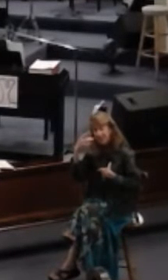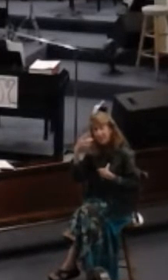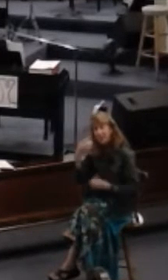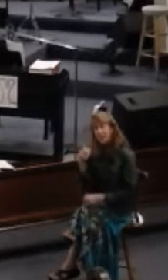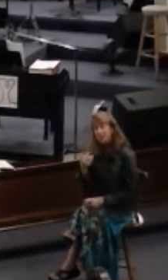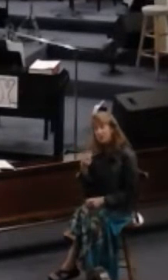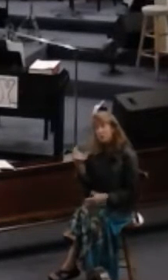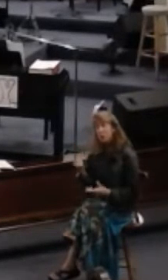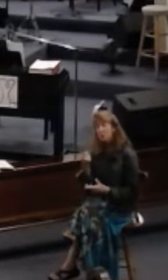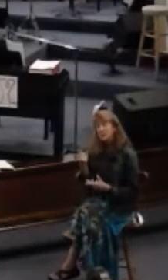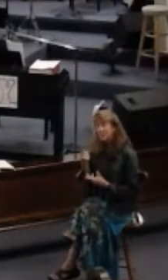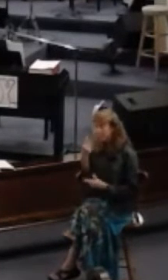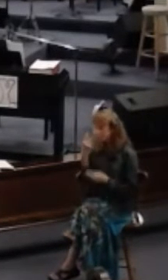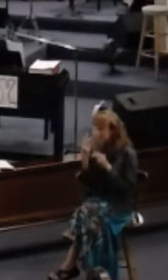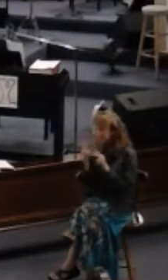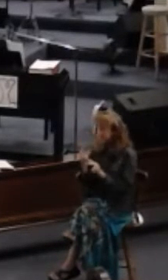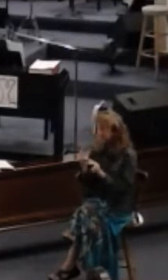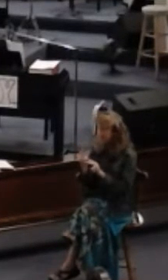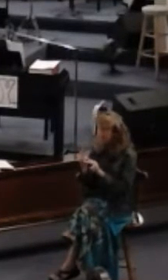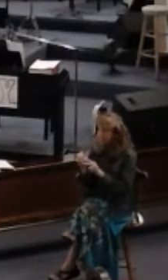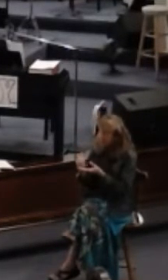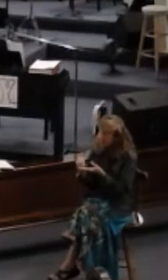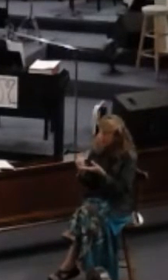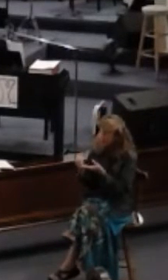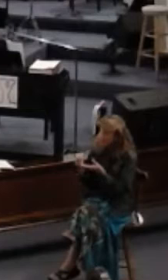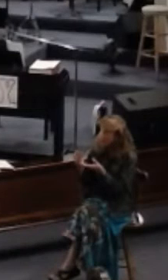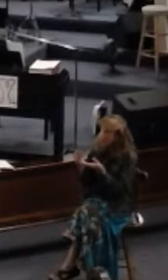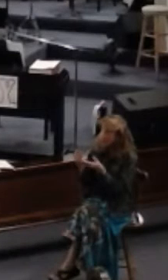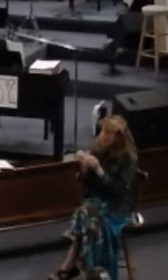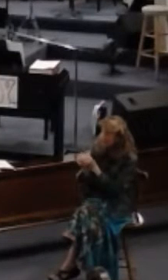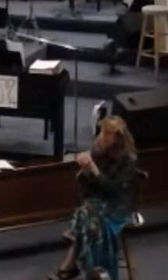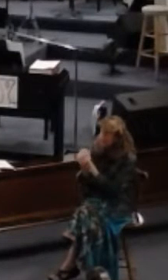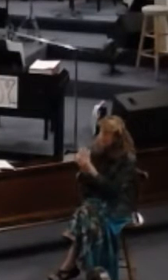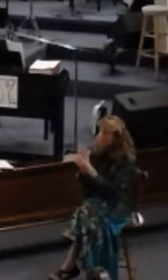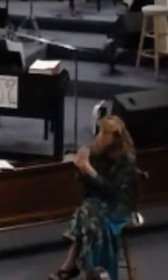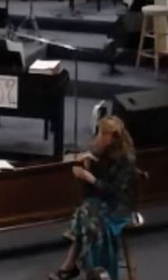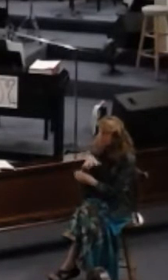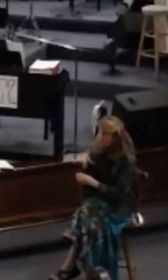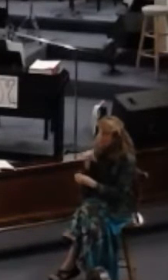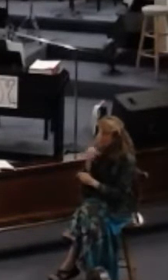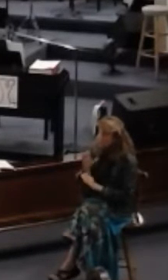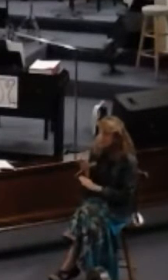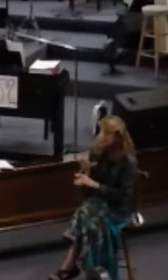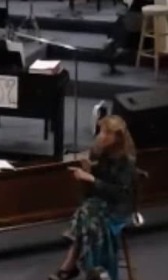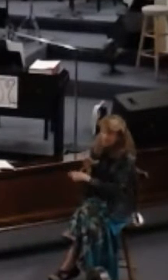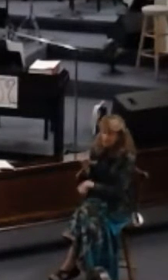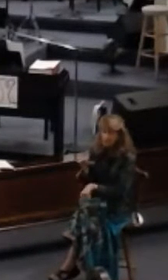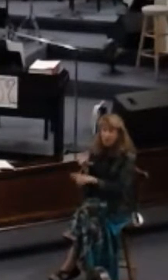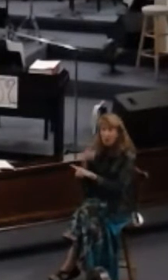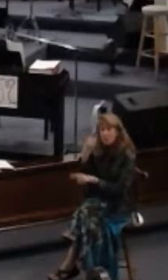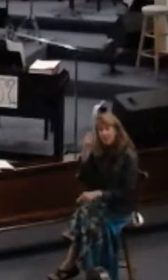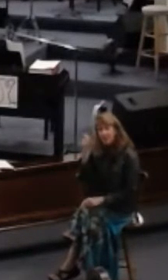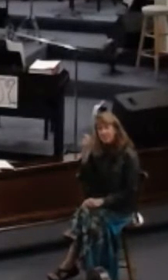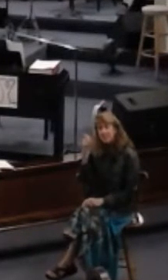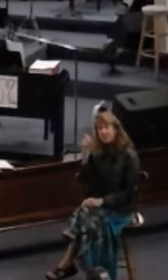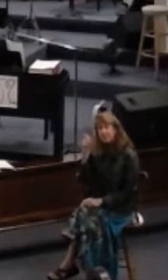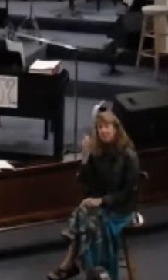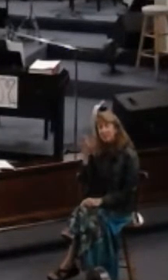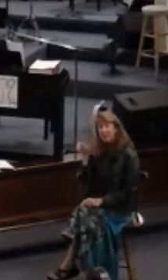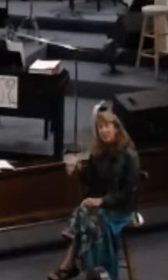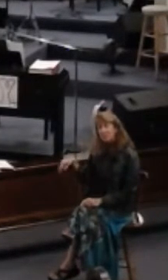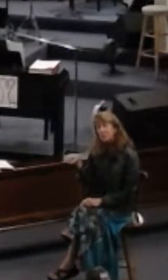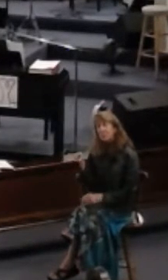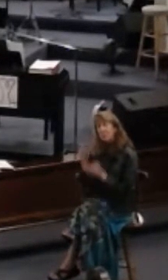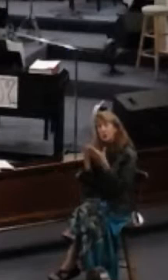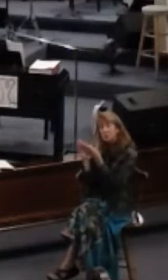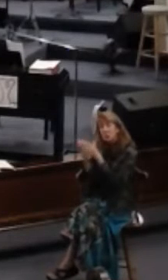a magnification of what went on every day among the Christians. Because theirs were